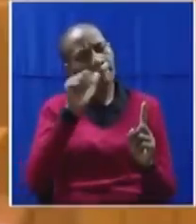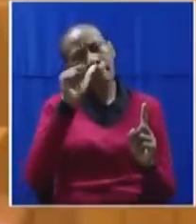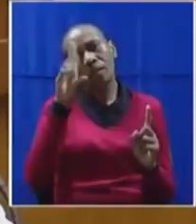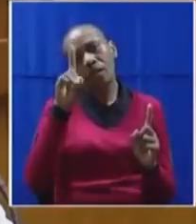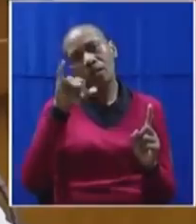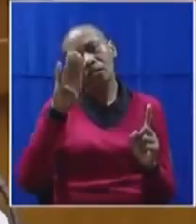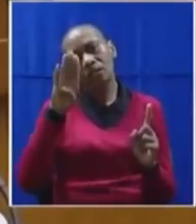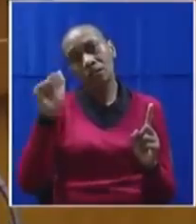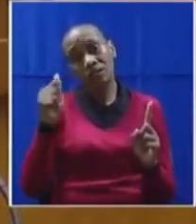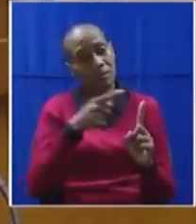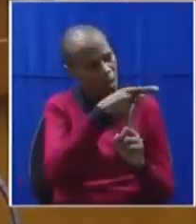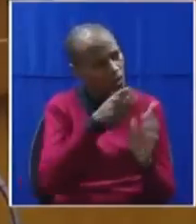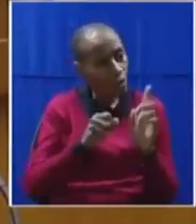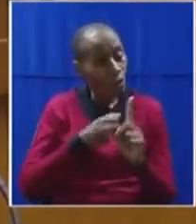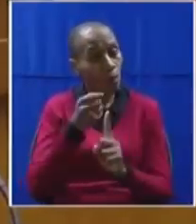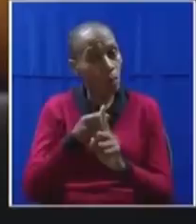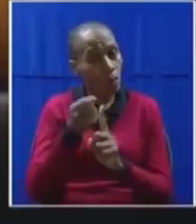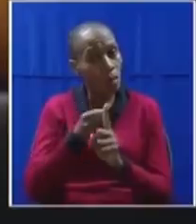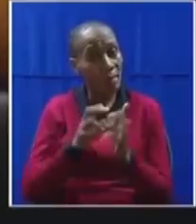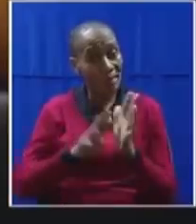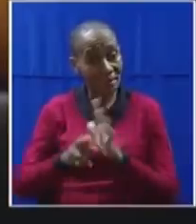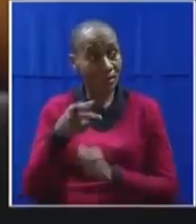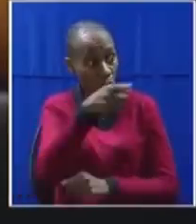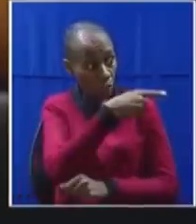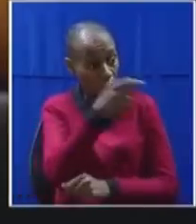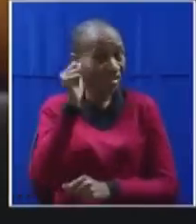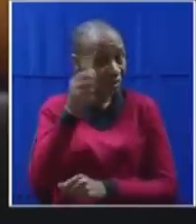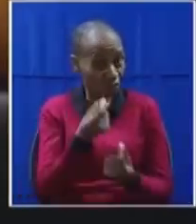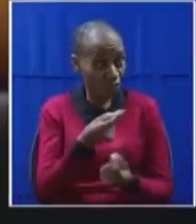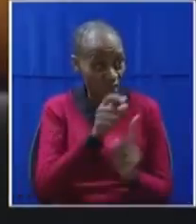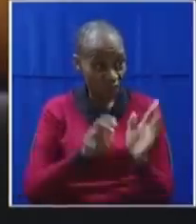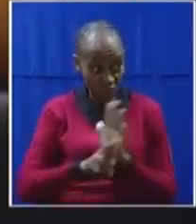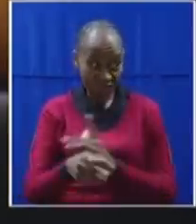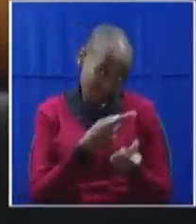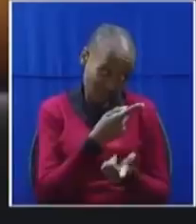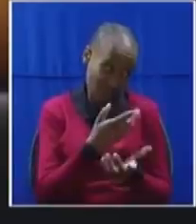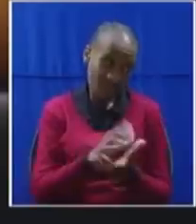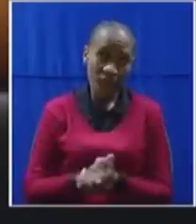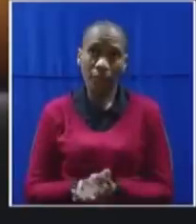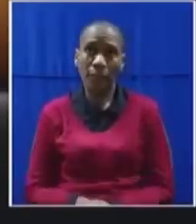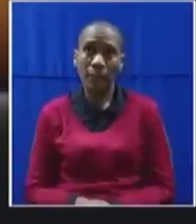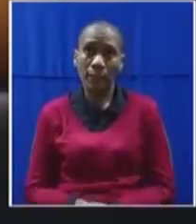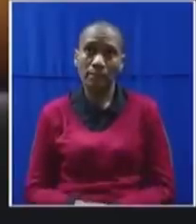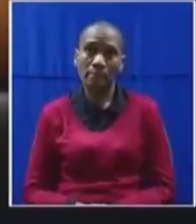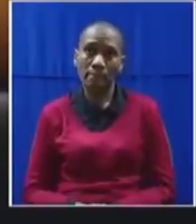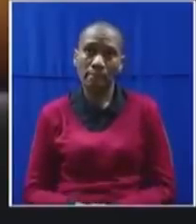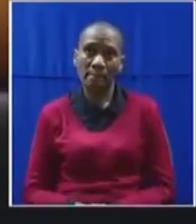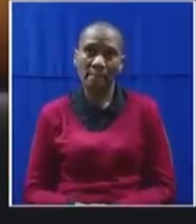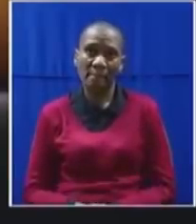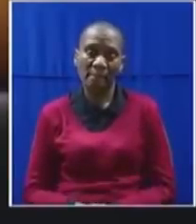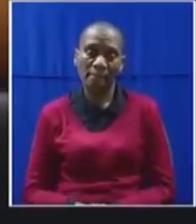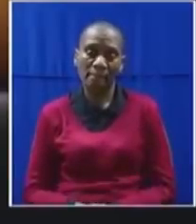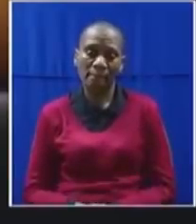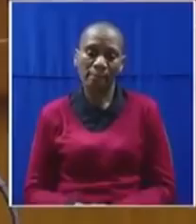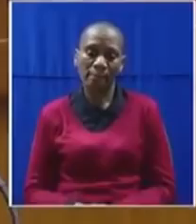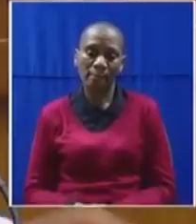Honorable Member, your time will be up. I'm just asking to indicate whether you did make the statement that you I was